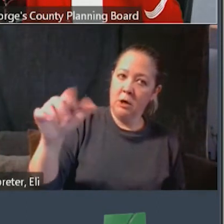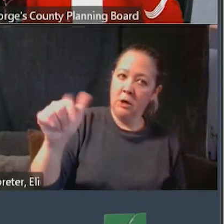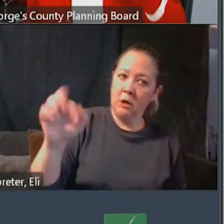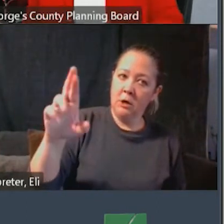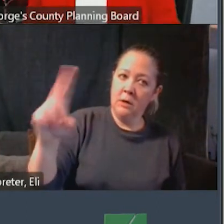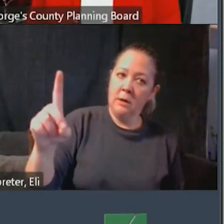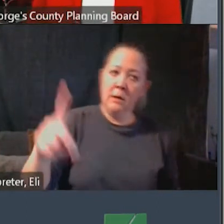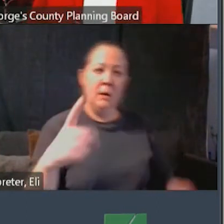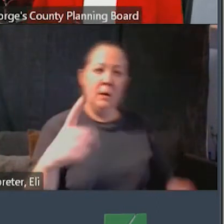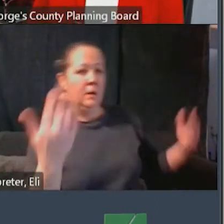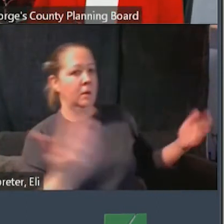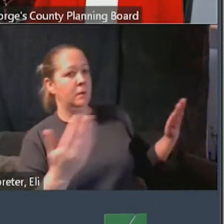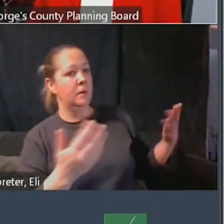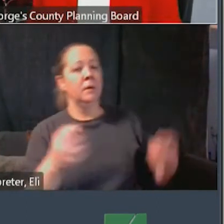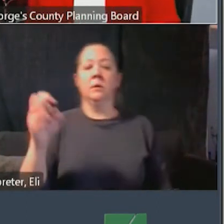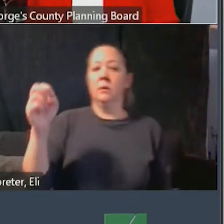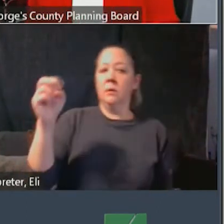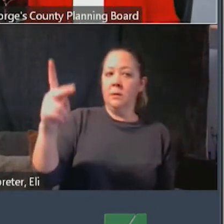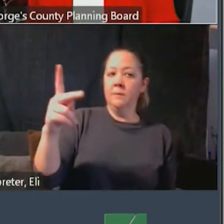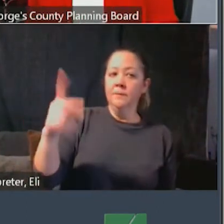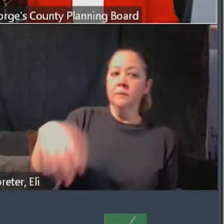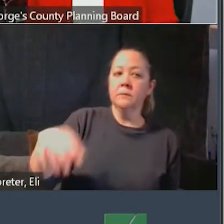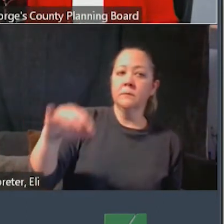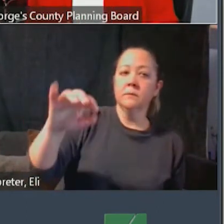Present. Okay. Jean-Paul Petit.